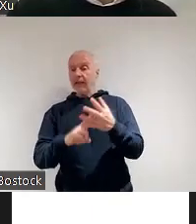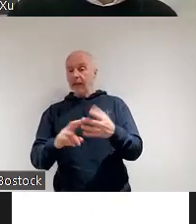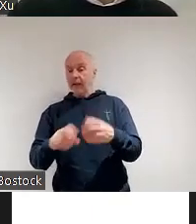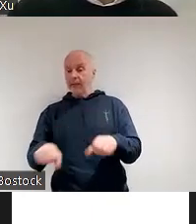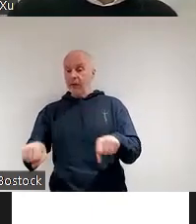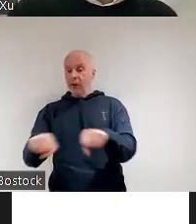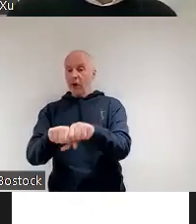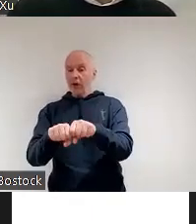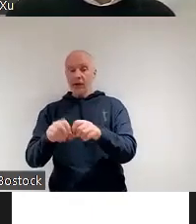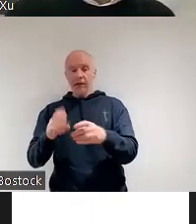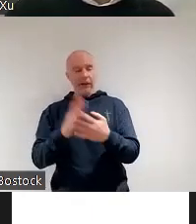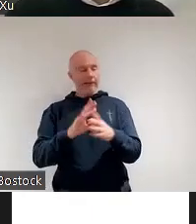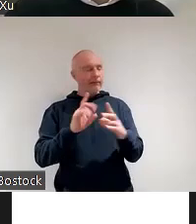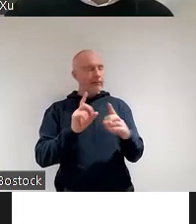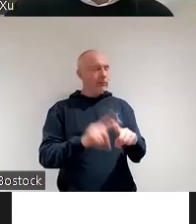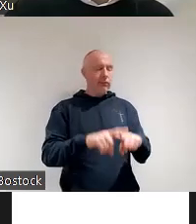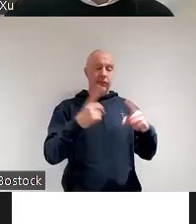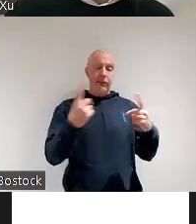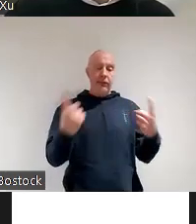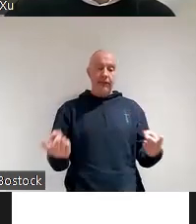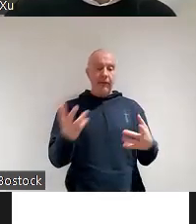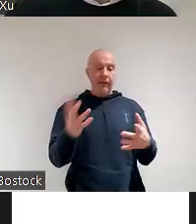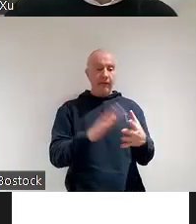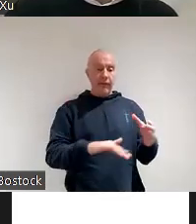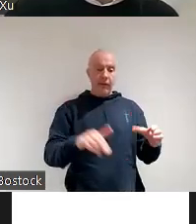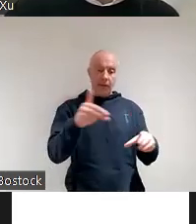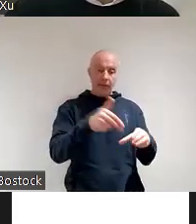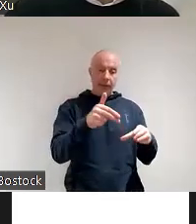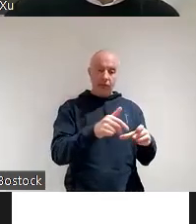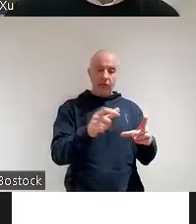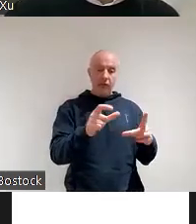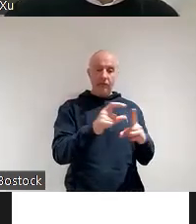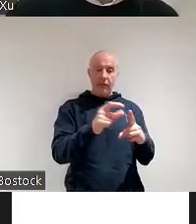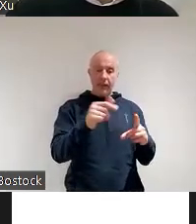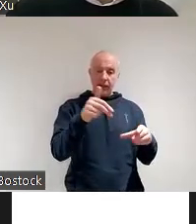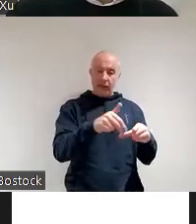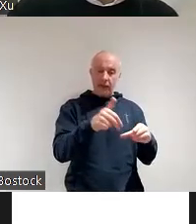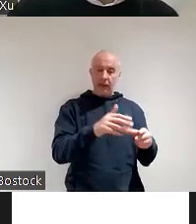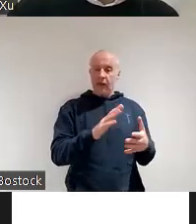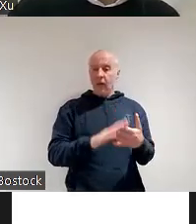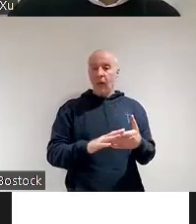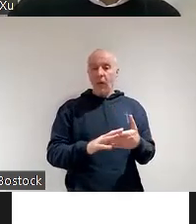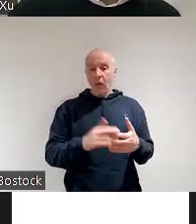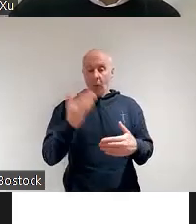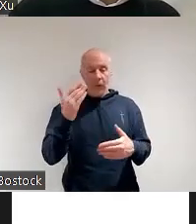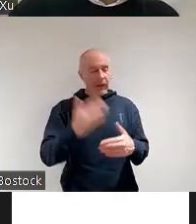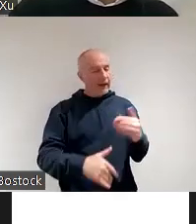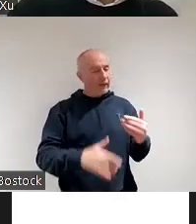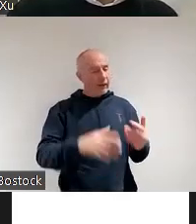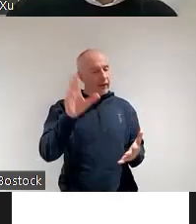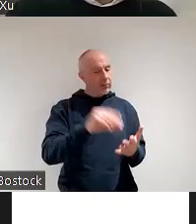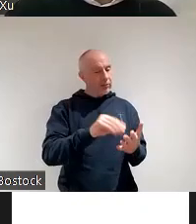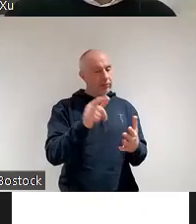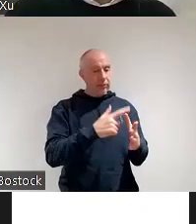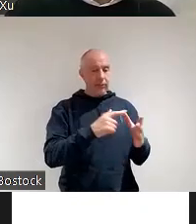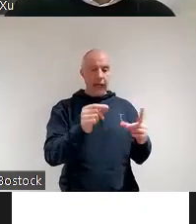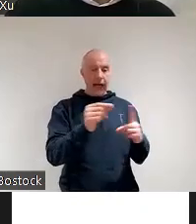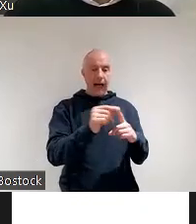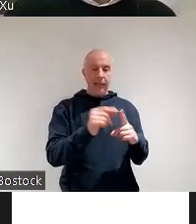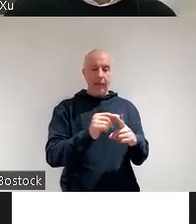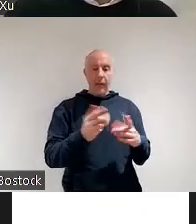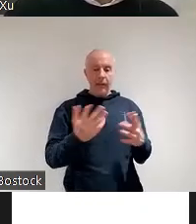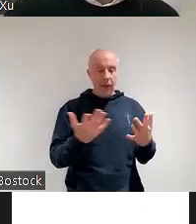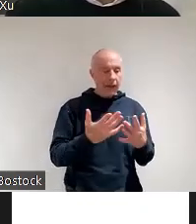different journey or experience compared to using the gasoline vehicles. You would never download an app to try to track where